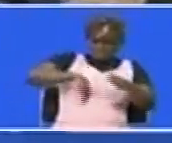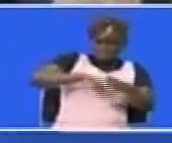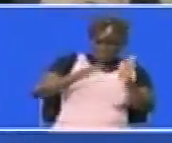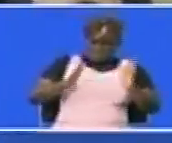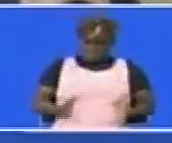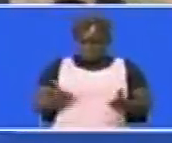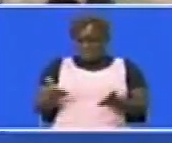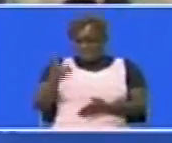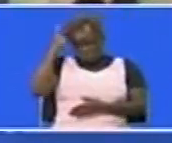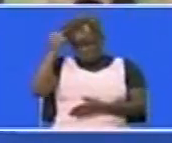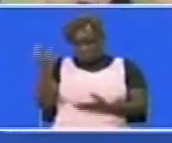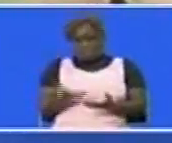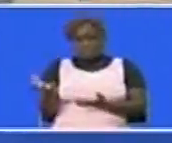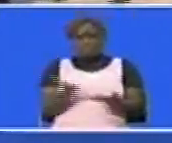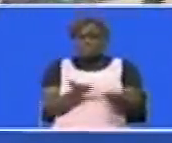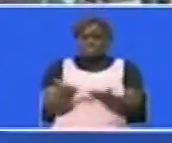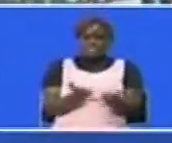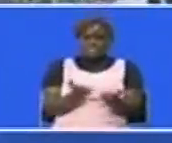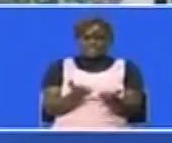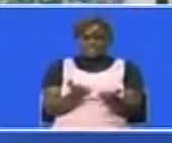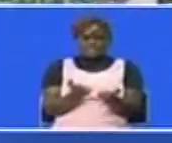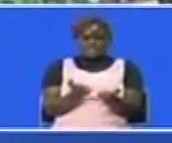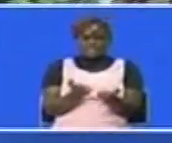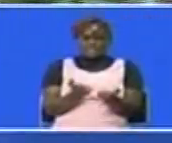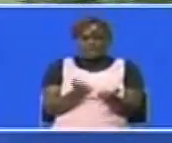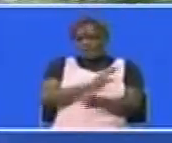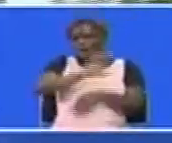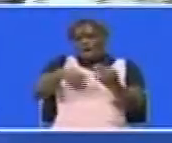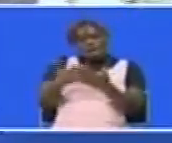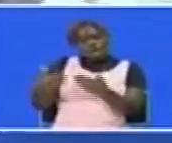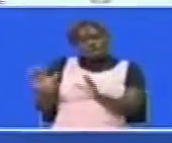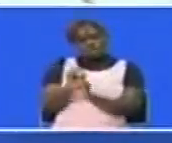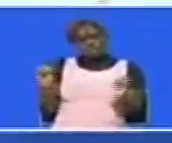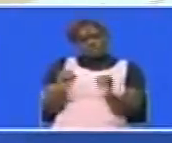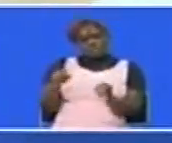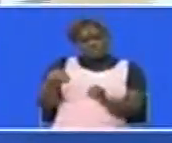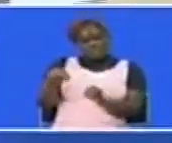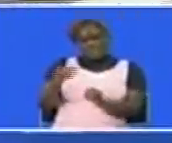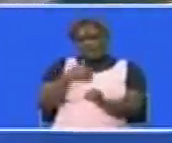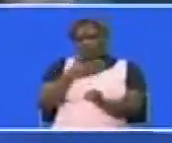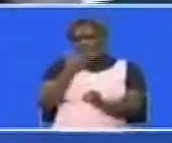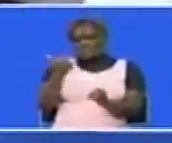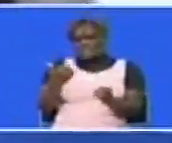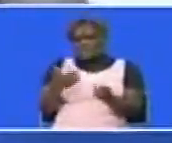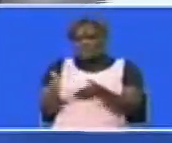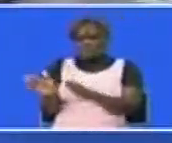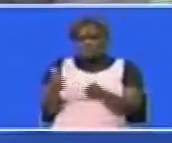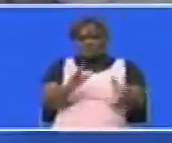vendor, but according to Patrick, Alfred and I, all is not lost because he has greater chances to